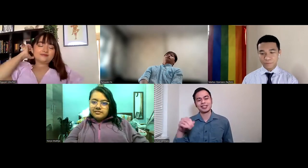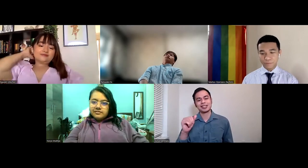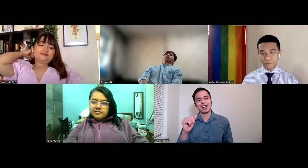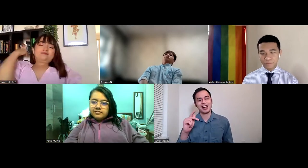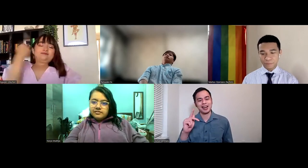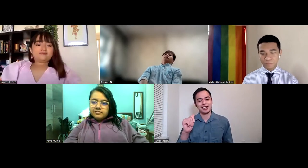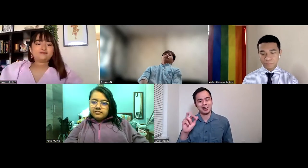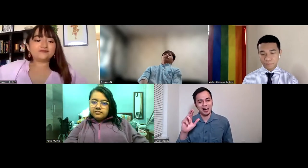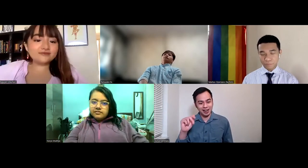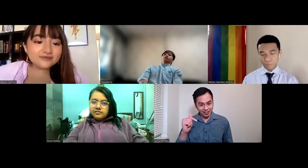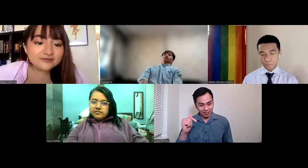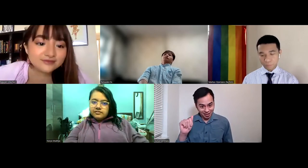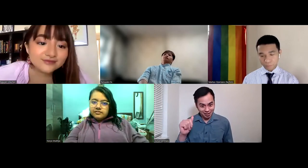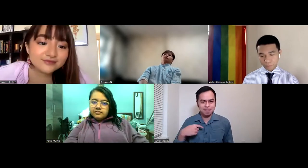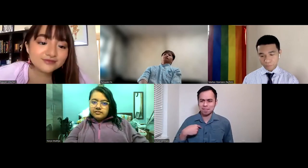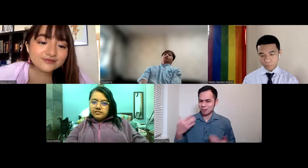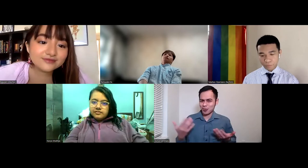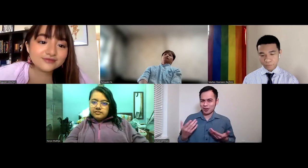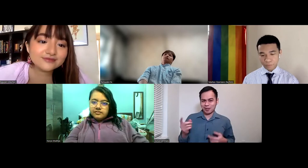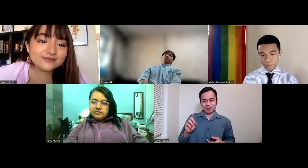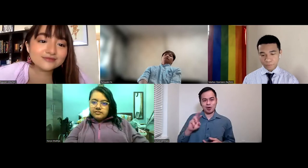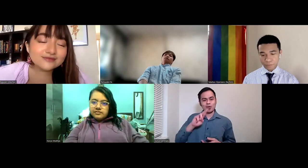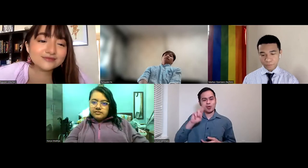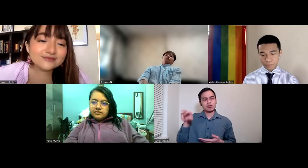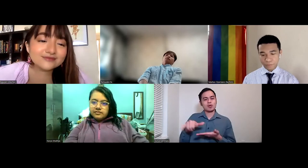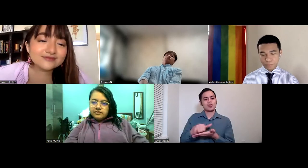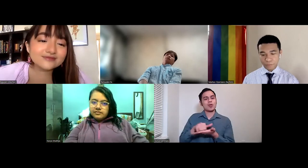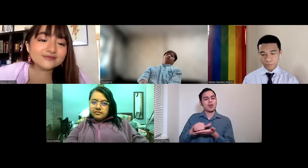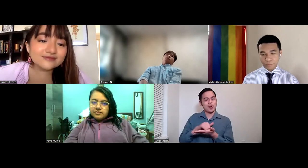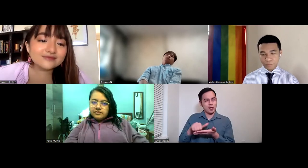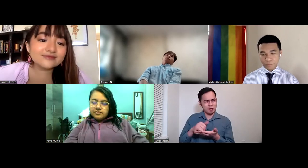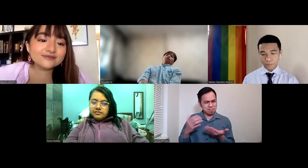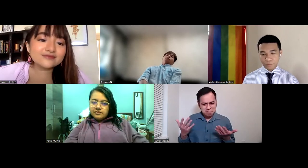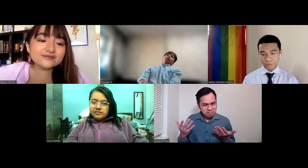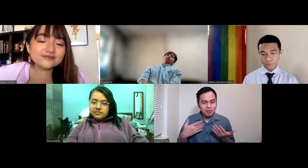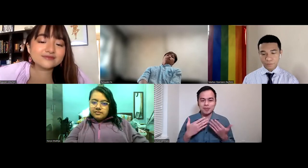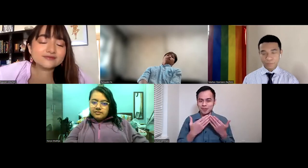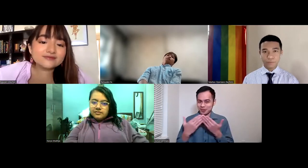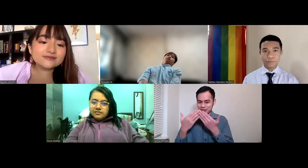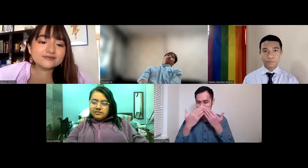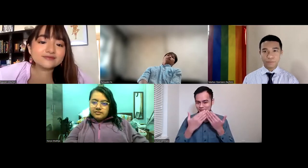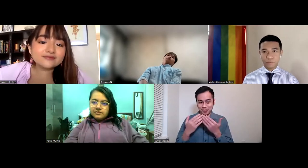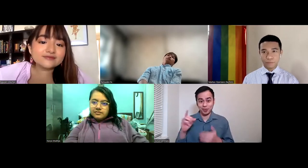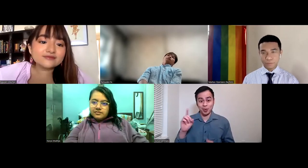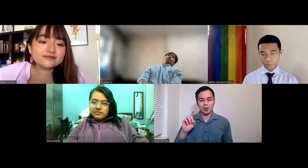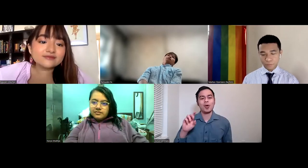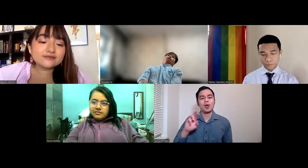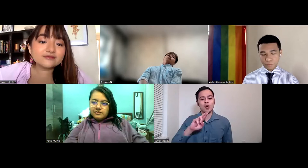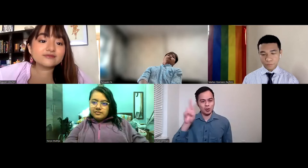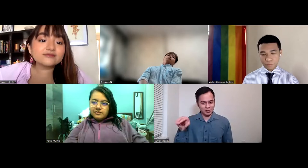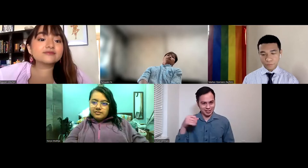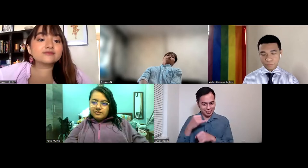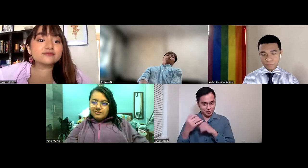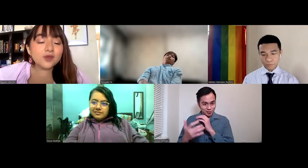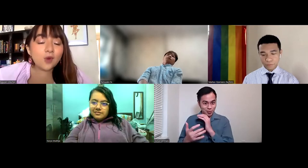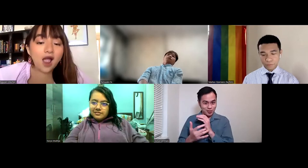And now I live in the capital city of Jakarta, but currently I'm studying at the Rochester Institute of Technology here in New